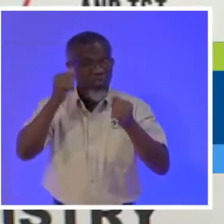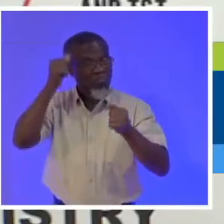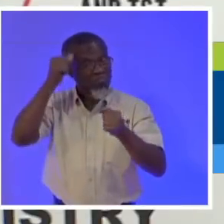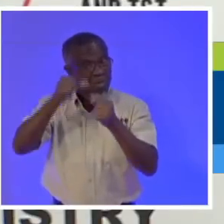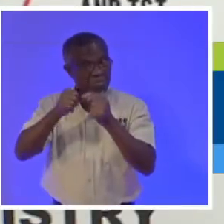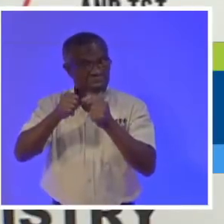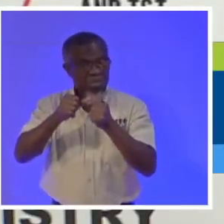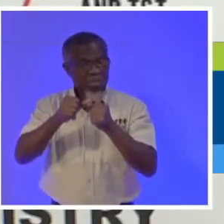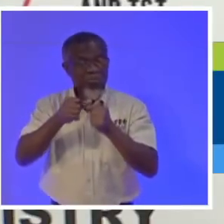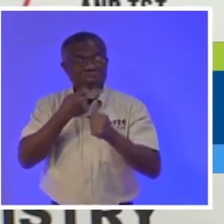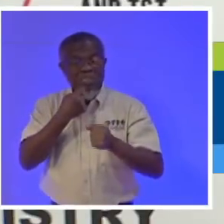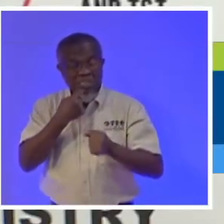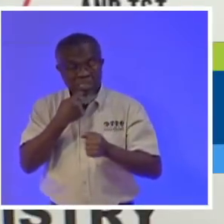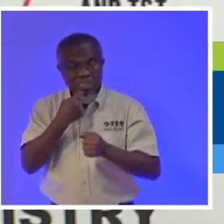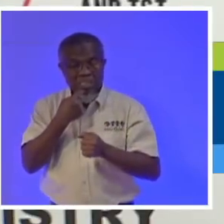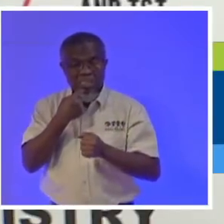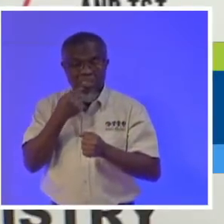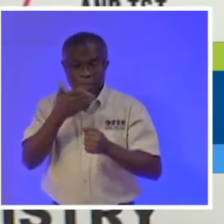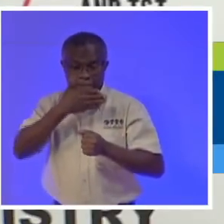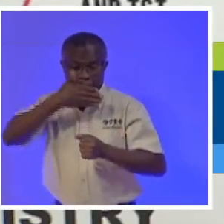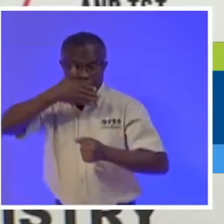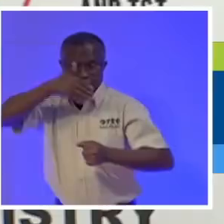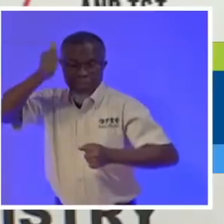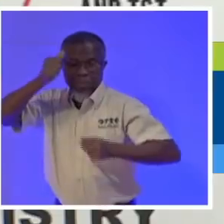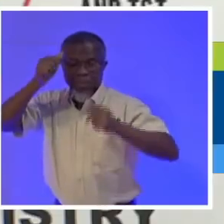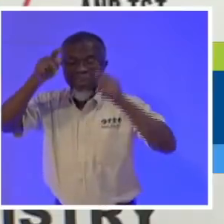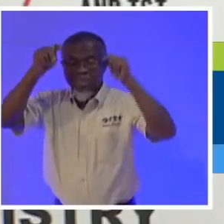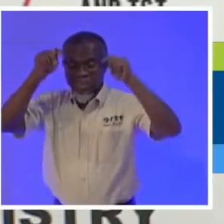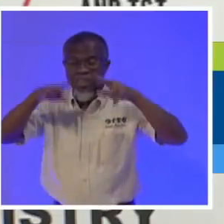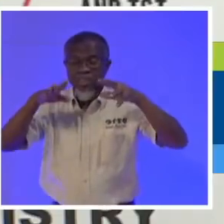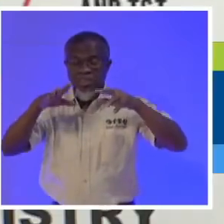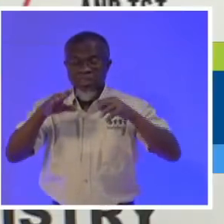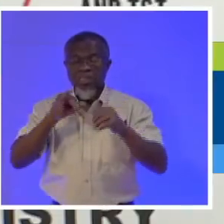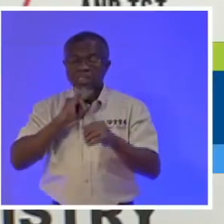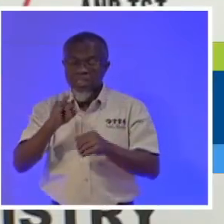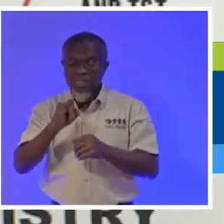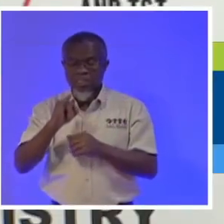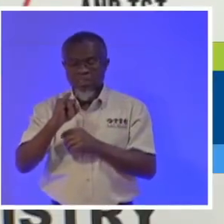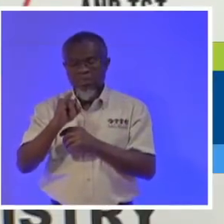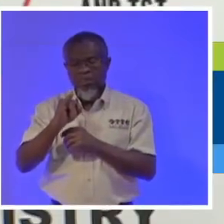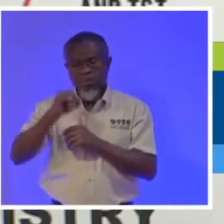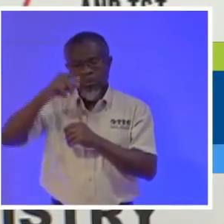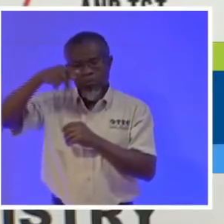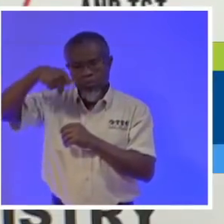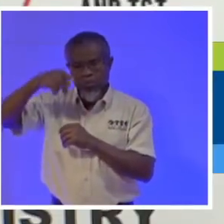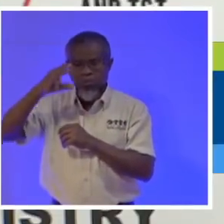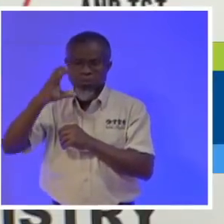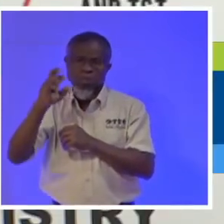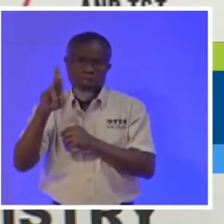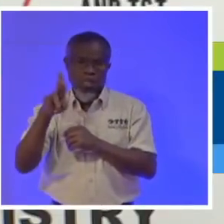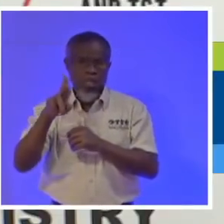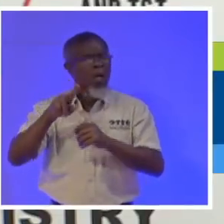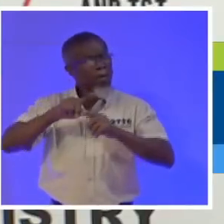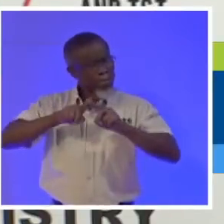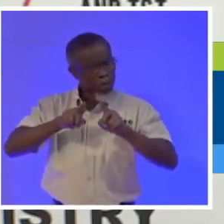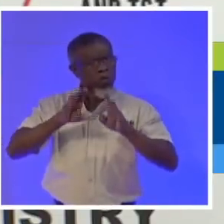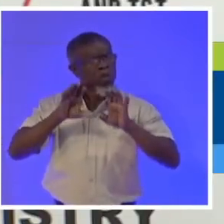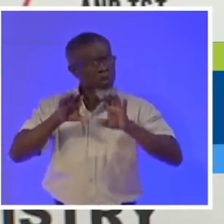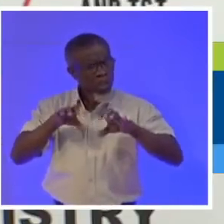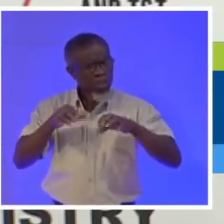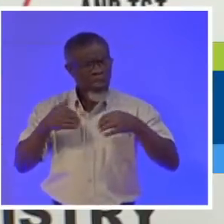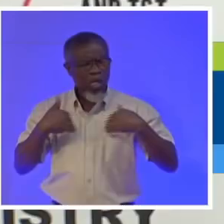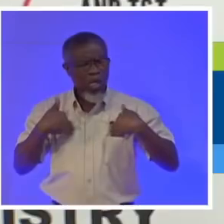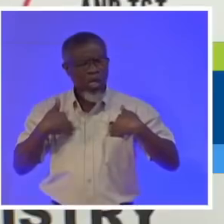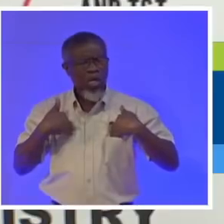PCR. But there is a place for rapid antigen testing. However, the advantages of rapid